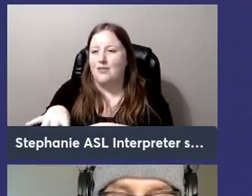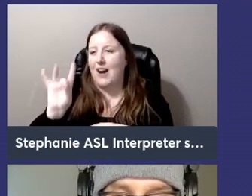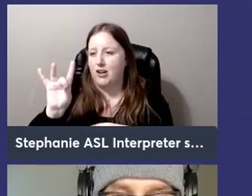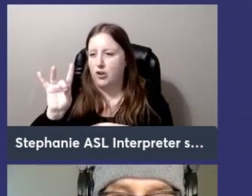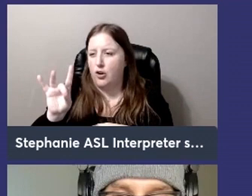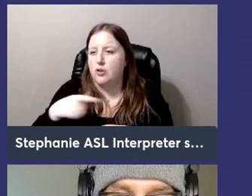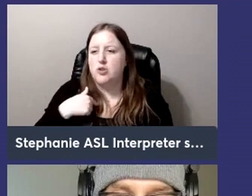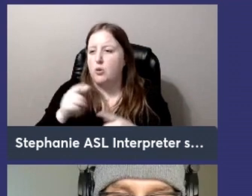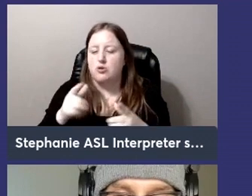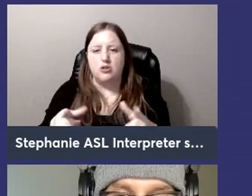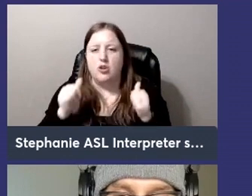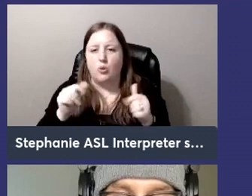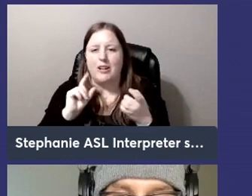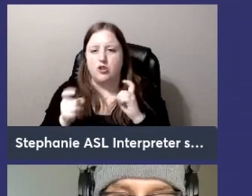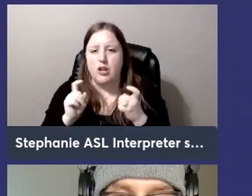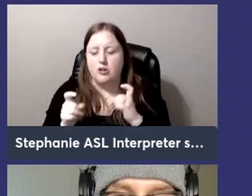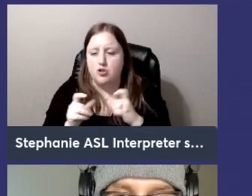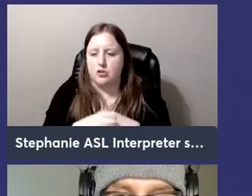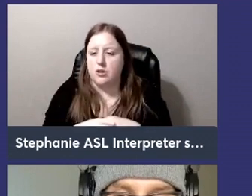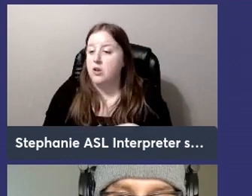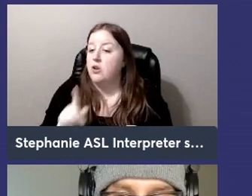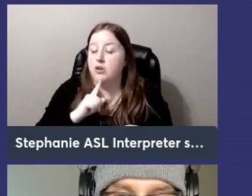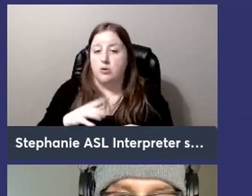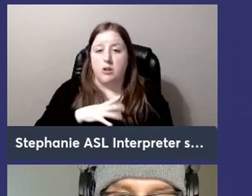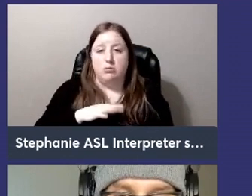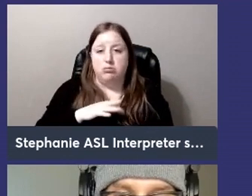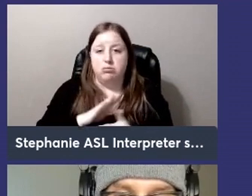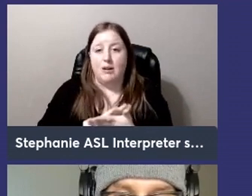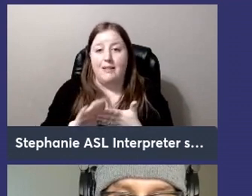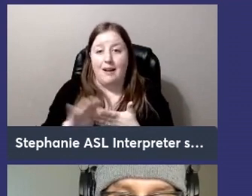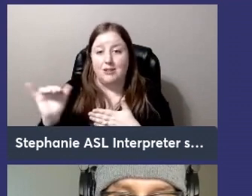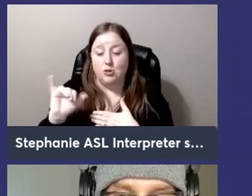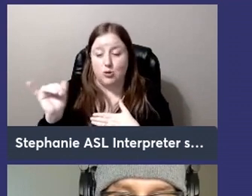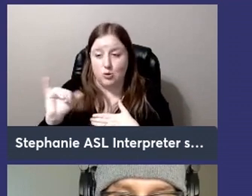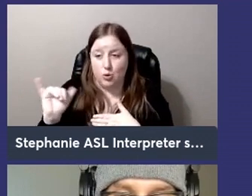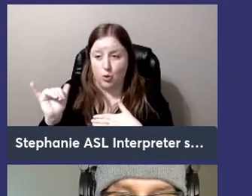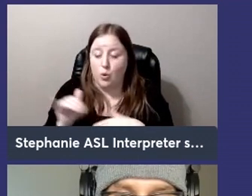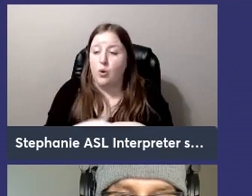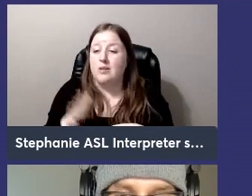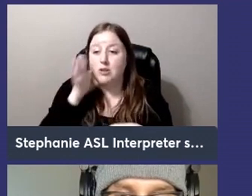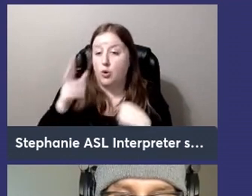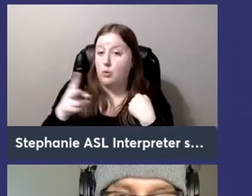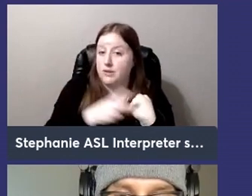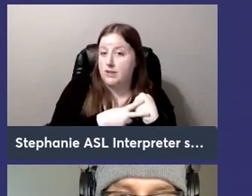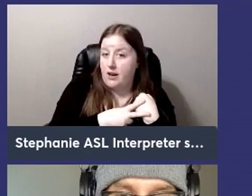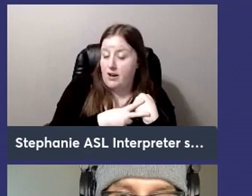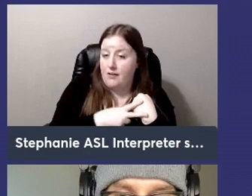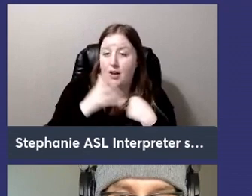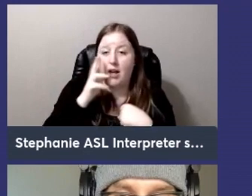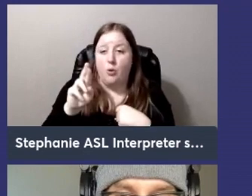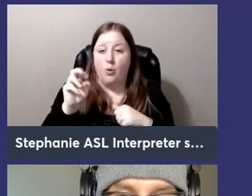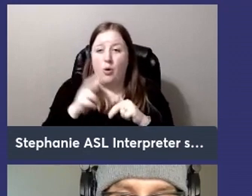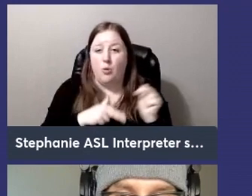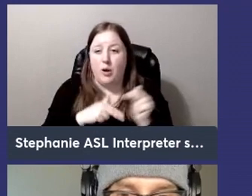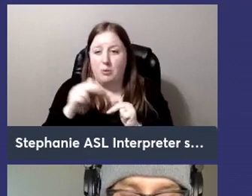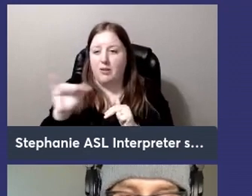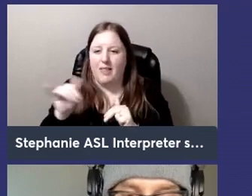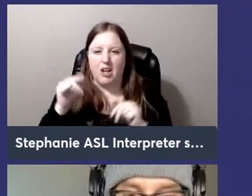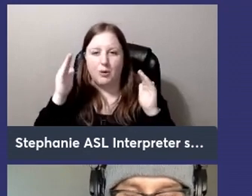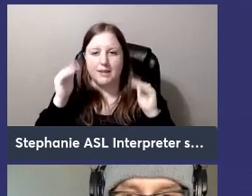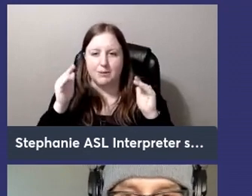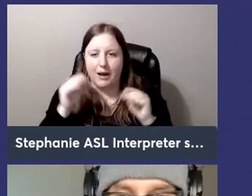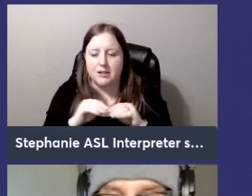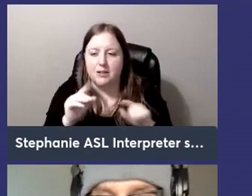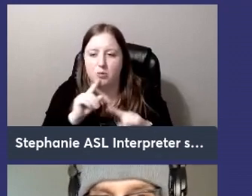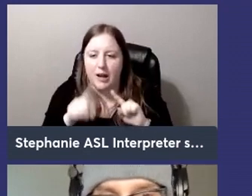that quick change. Where this gets really nice too is, so I'll save this, and it's going to rebuild as you would expect any React app to